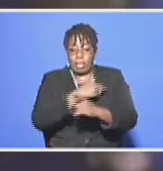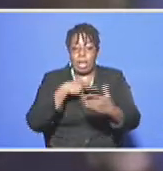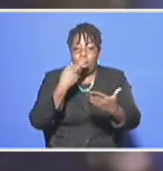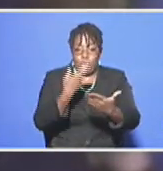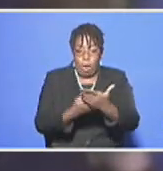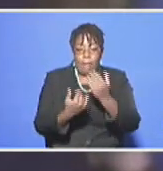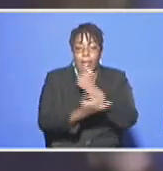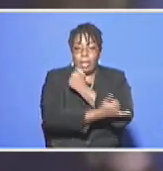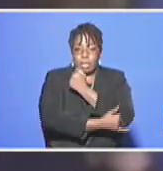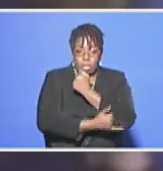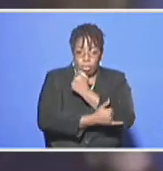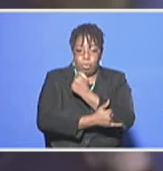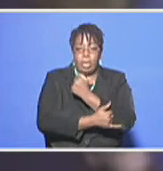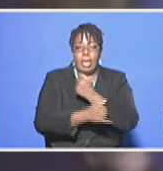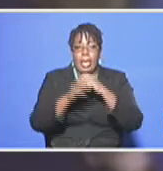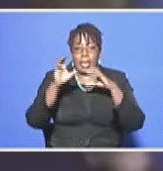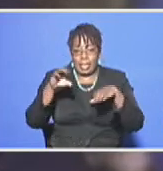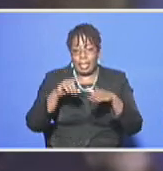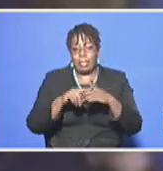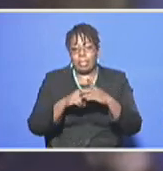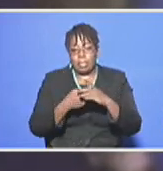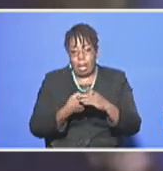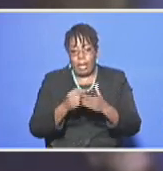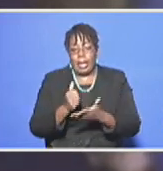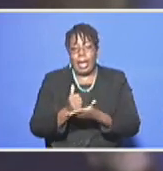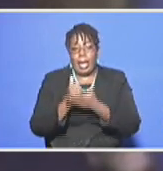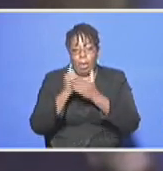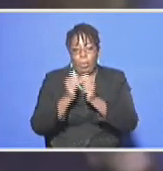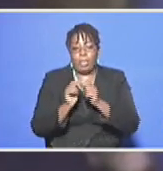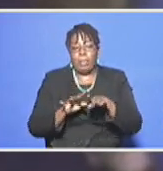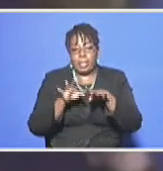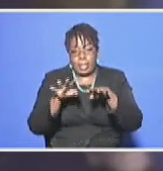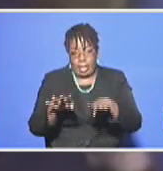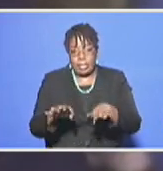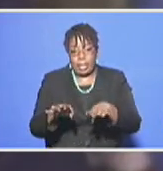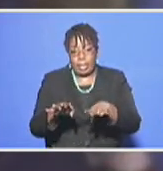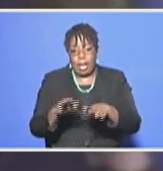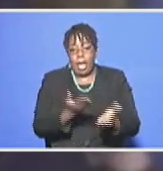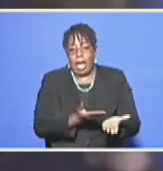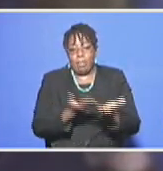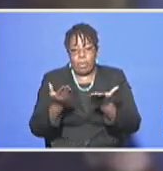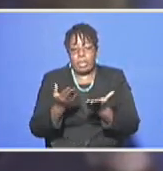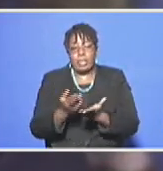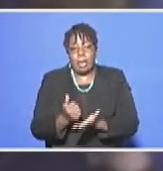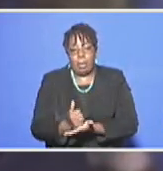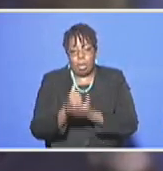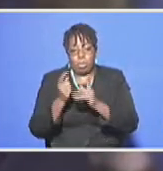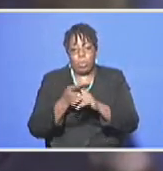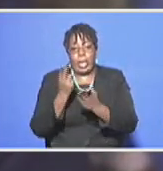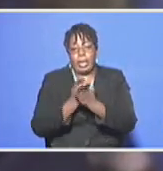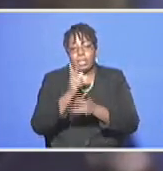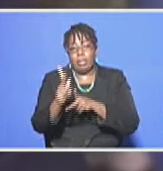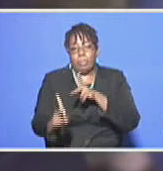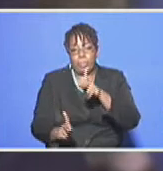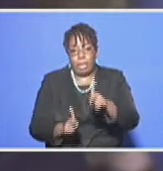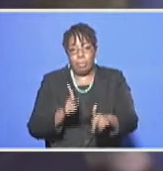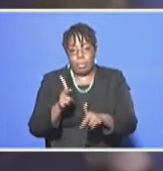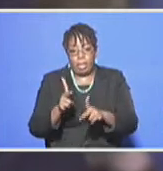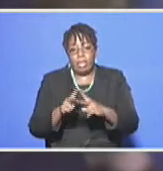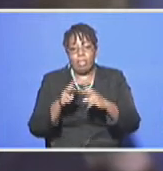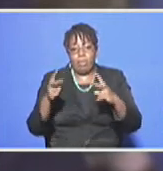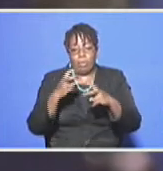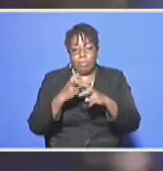can start to turn the tide of the pandemic and bring some relief to the Haitian people during these